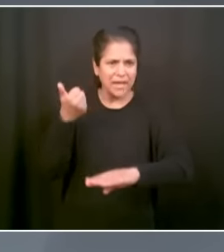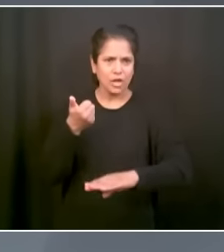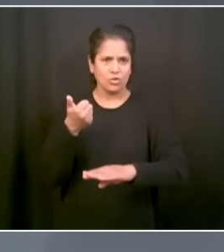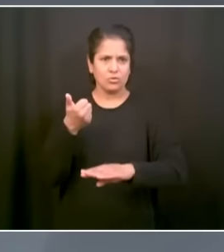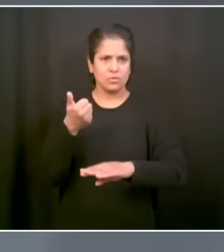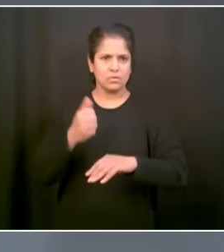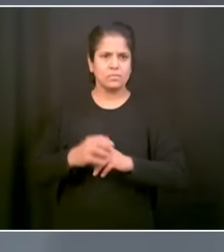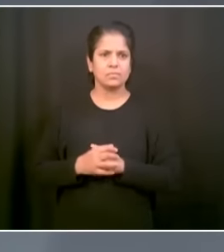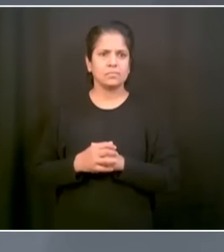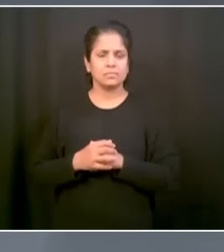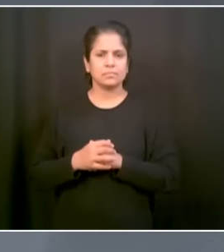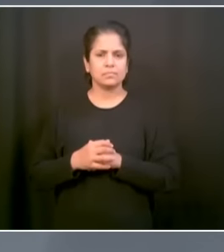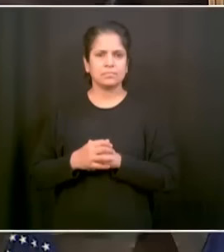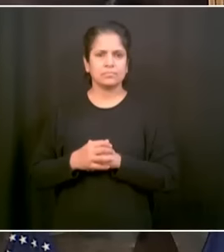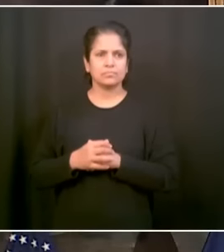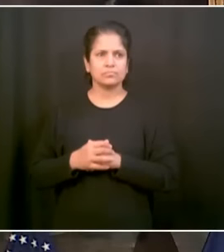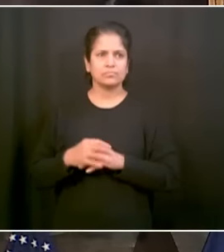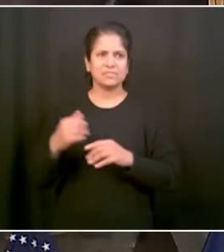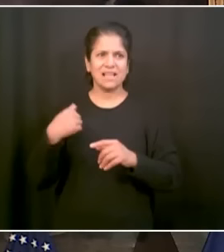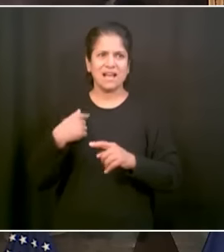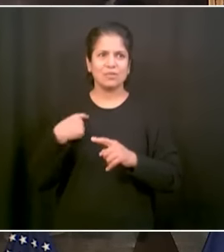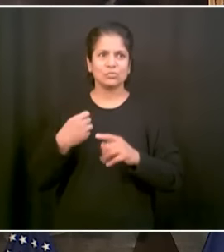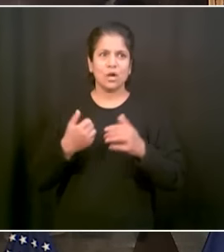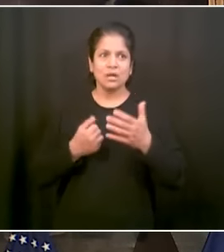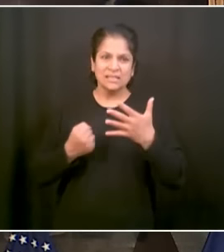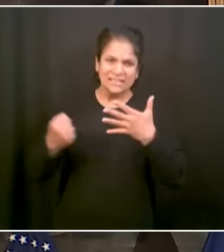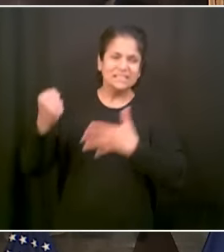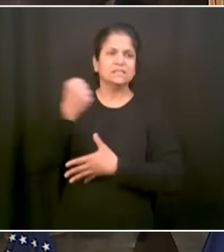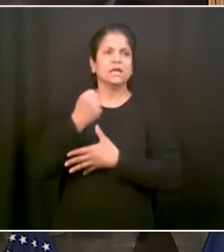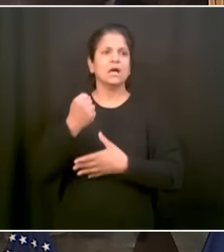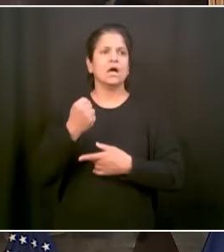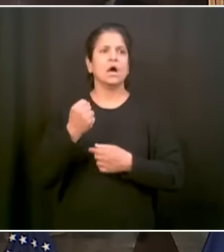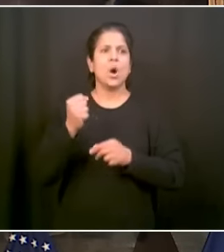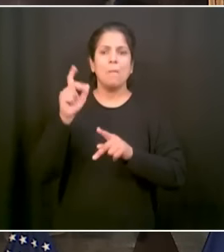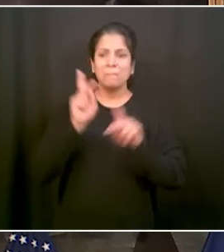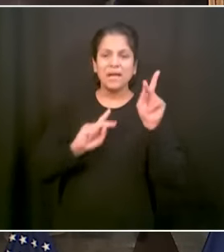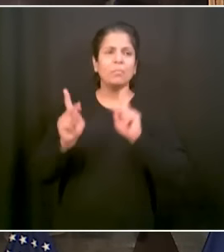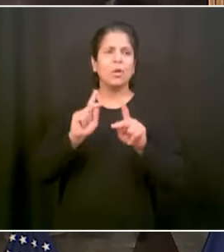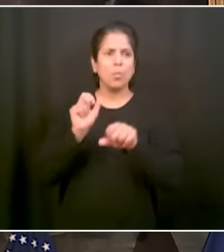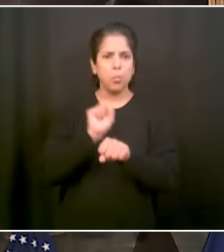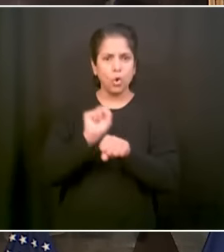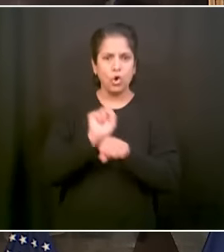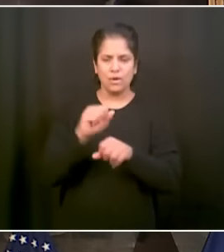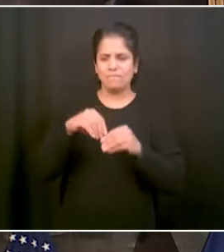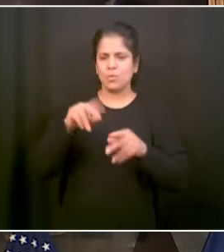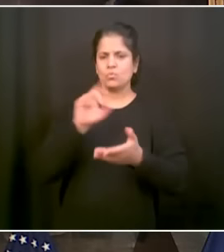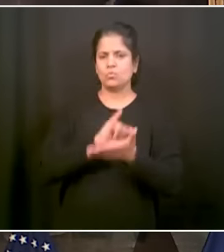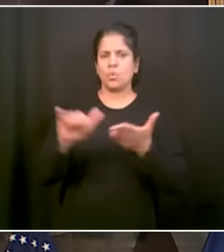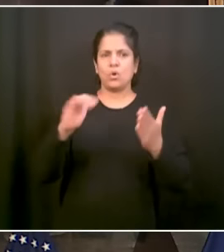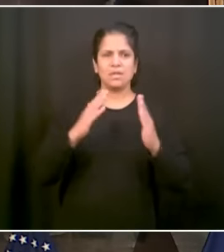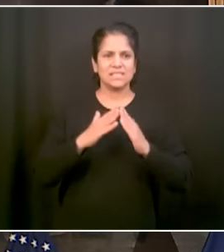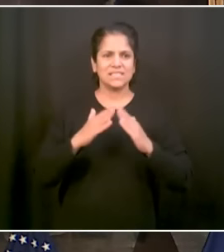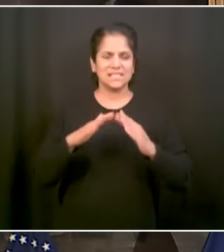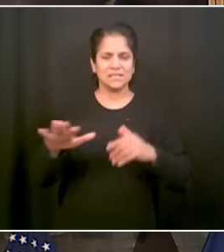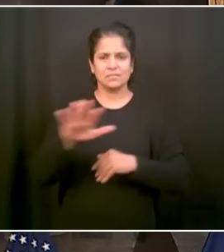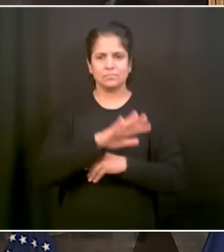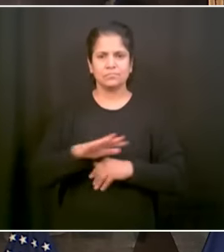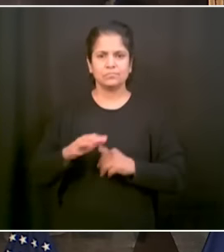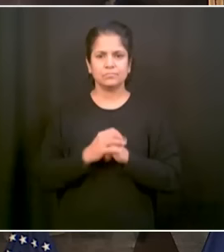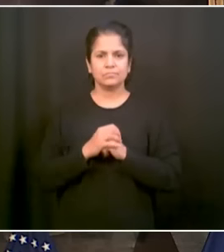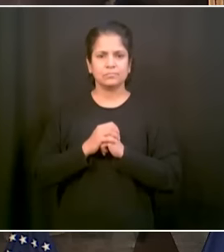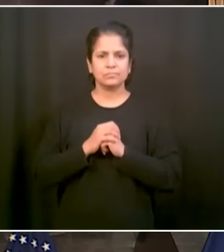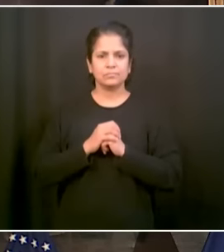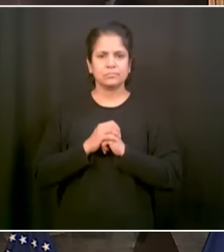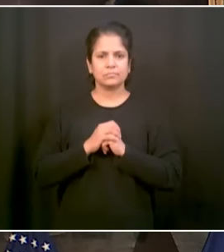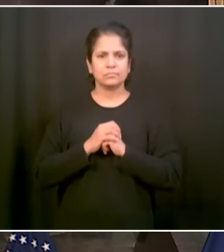puts working New Yorkers first. Hi, Mr. Mayor. How are you? Hey, Greg, how's it going? It's going good. Following up on Katie and Joe's question here. You're sounding the alarm